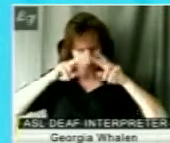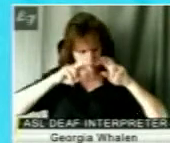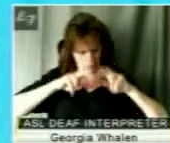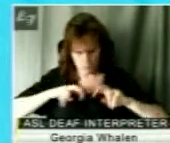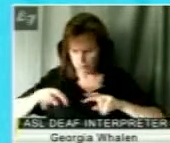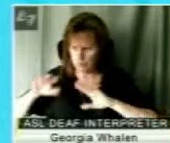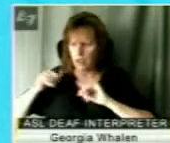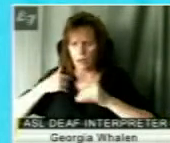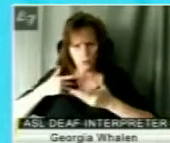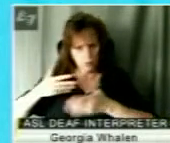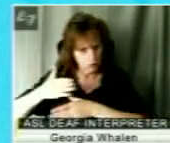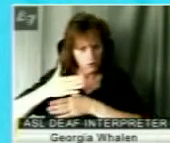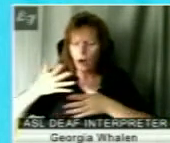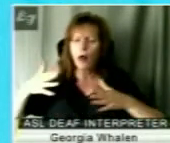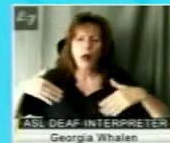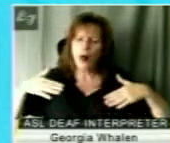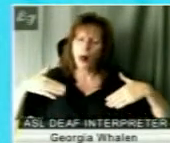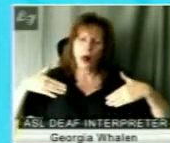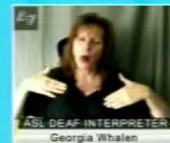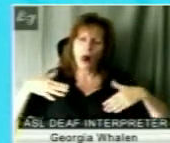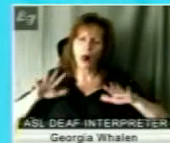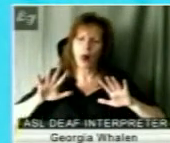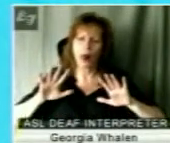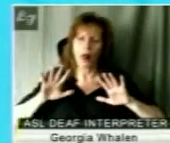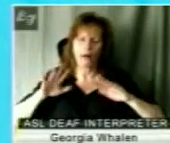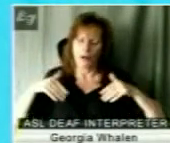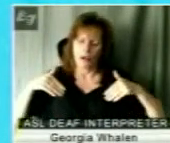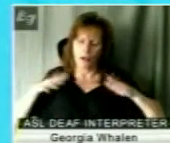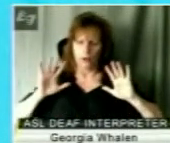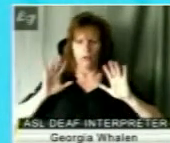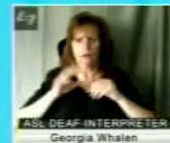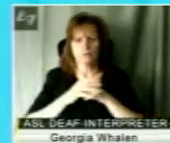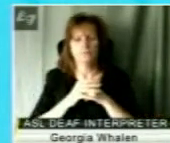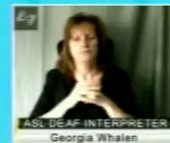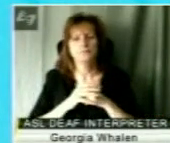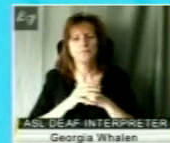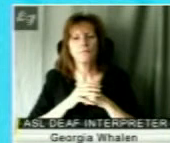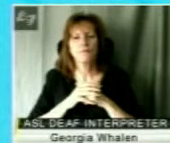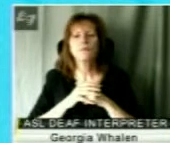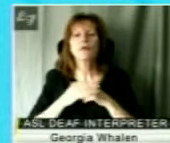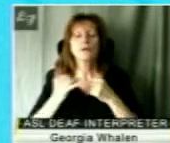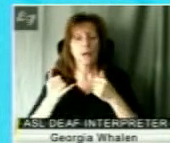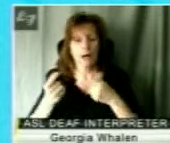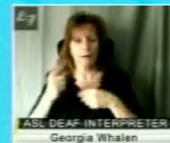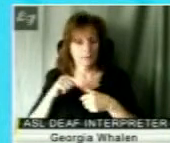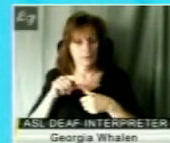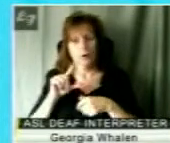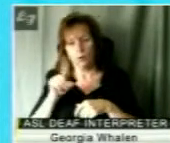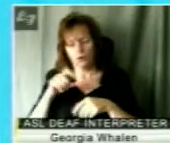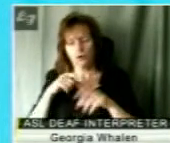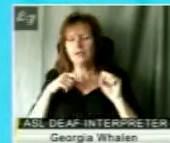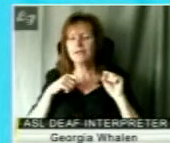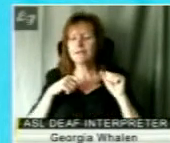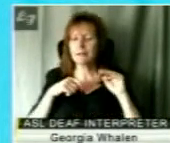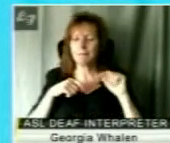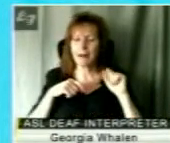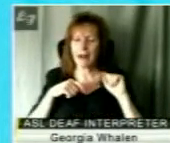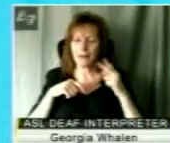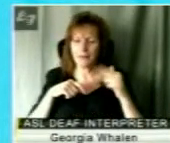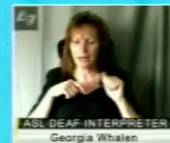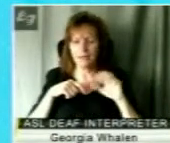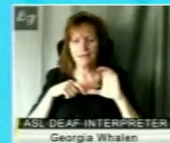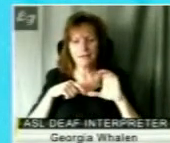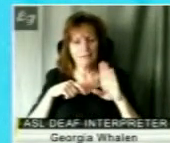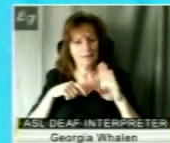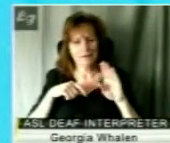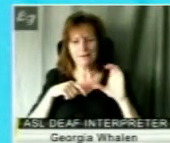front. Thank you. Thanks, Dr. Richardson. Next question will be from Samantha Craigs from CBC Hamilton. Samantha, you can go